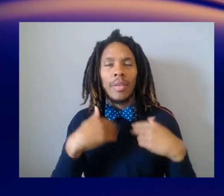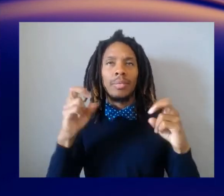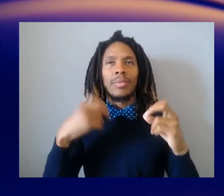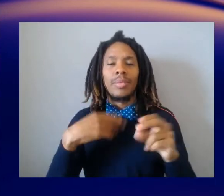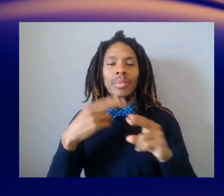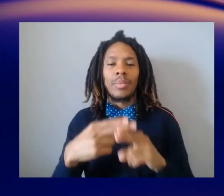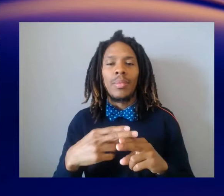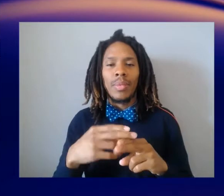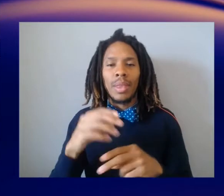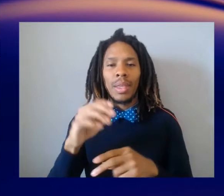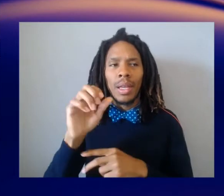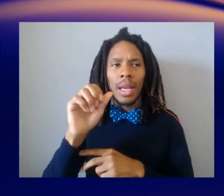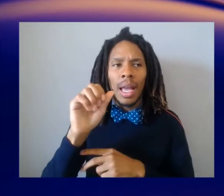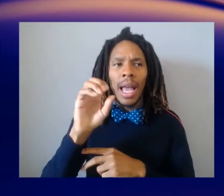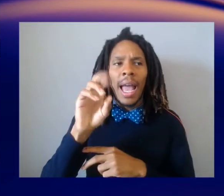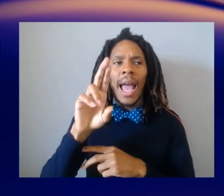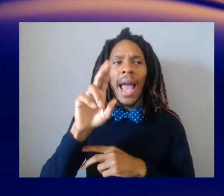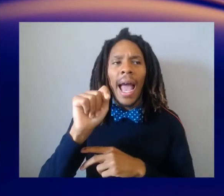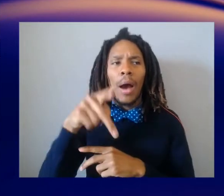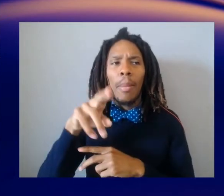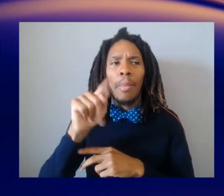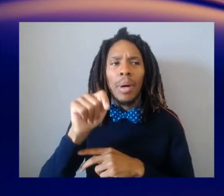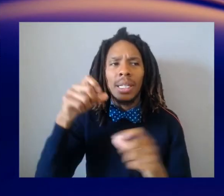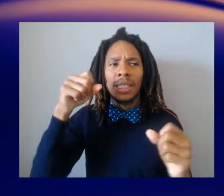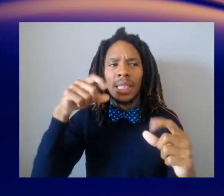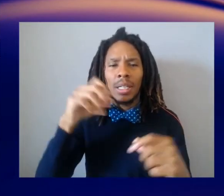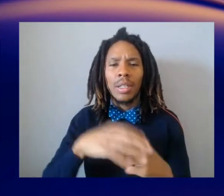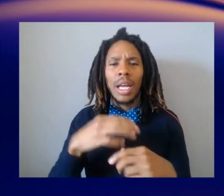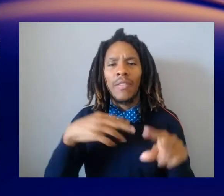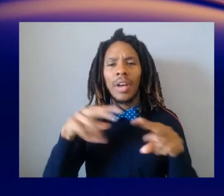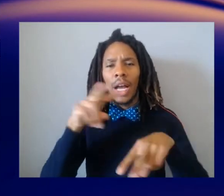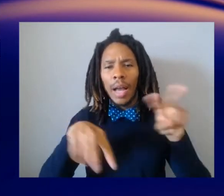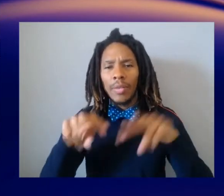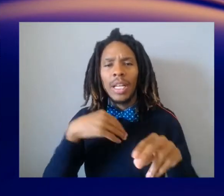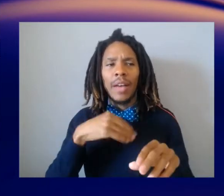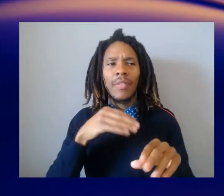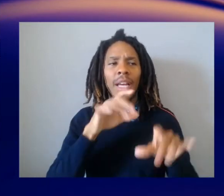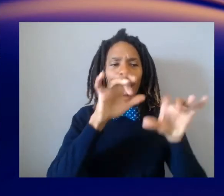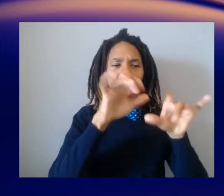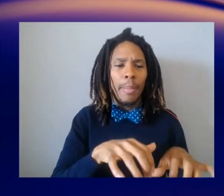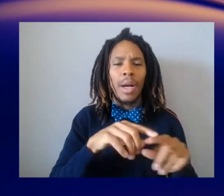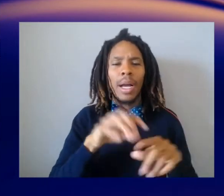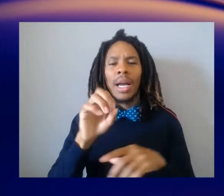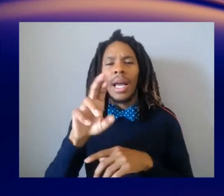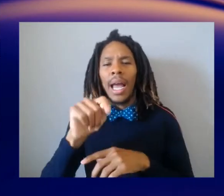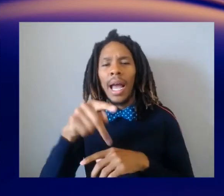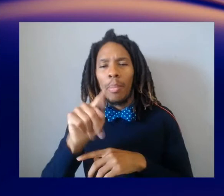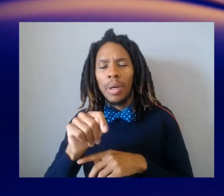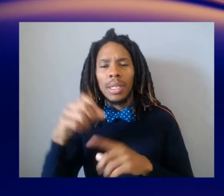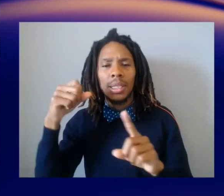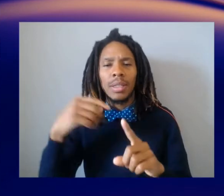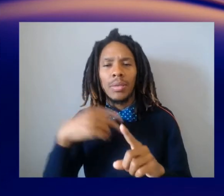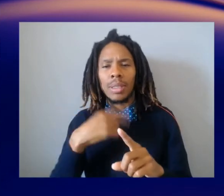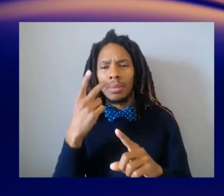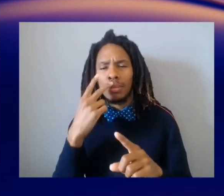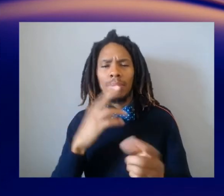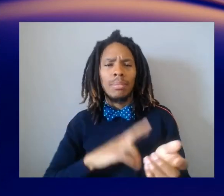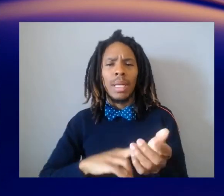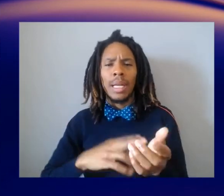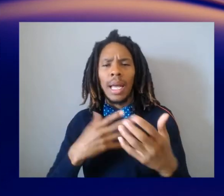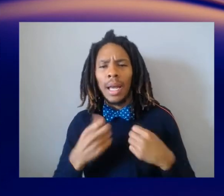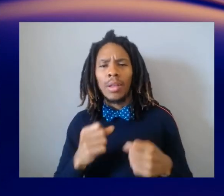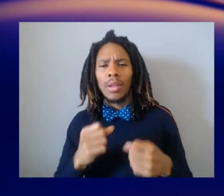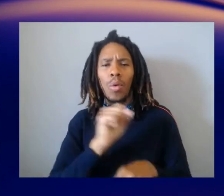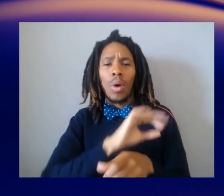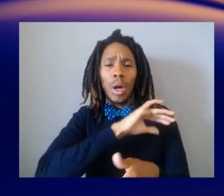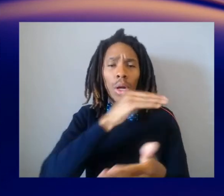output signals. So when we think of observability, right, you have input, output signals. We gauge the health of either a workload, application,